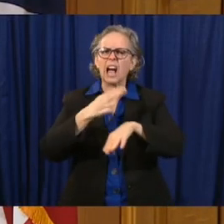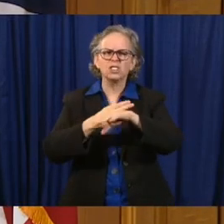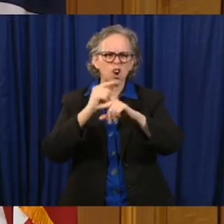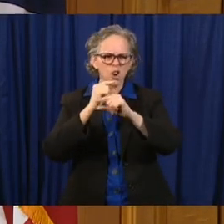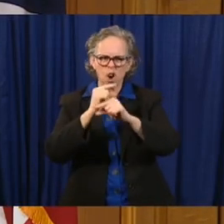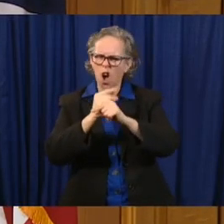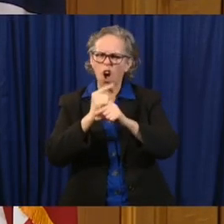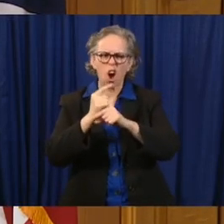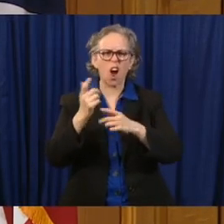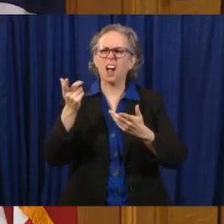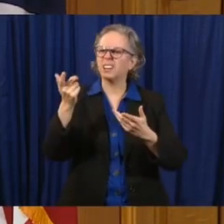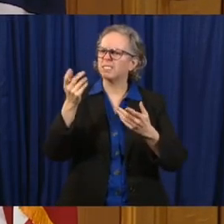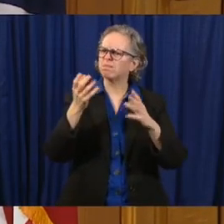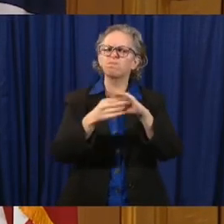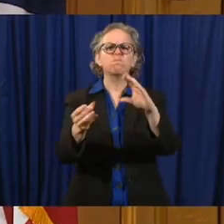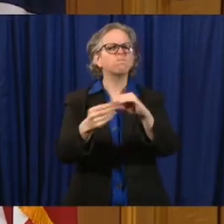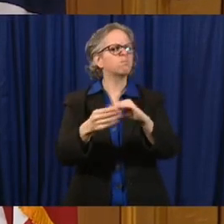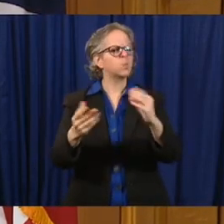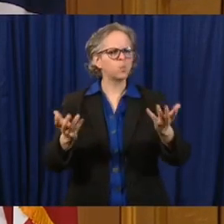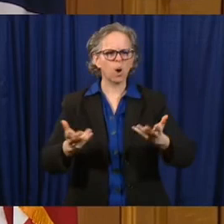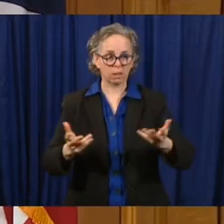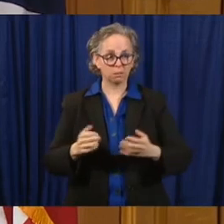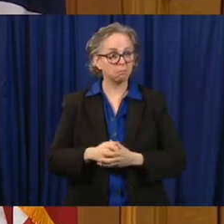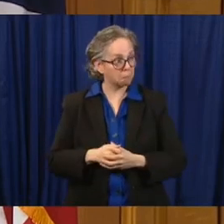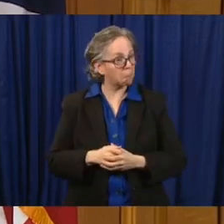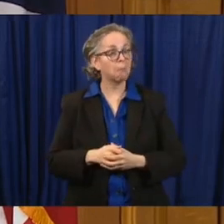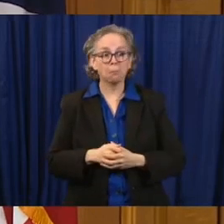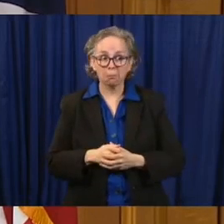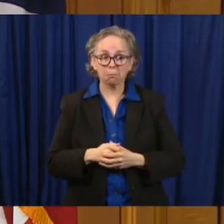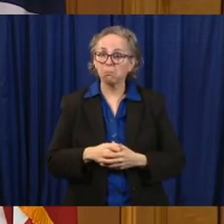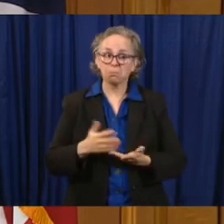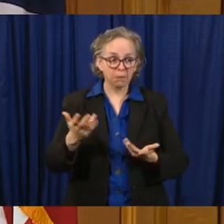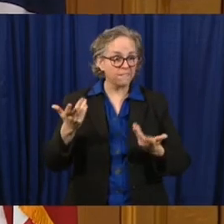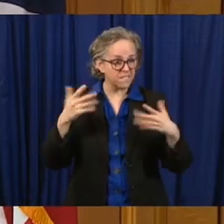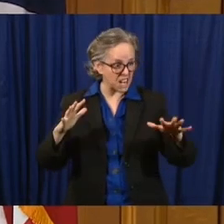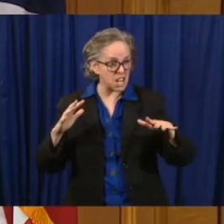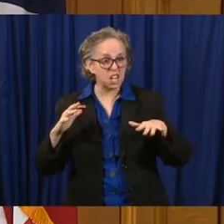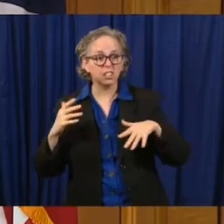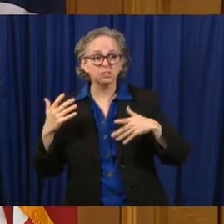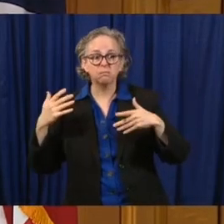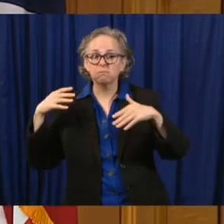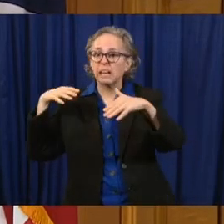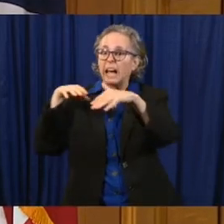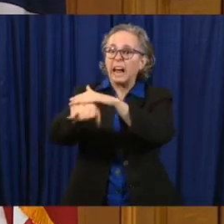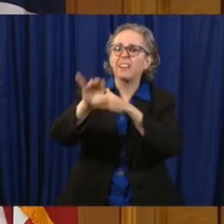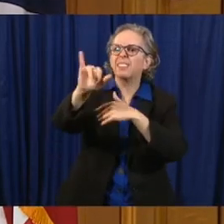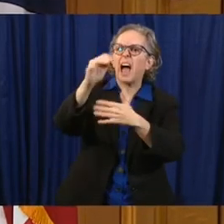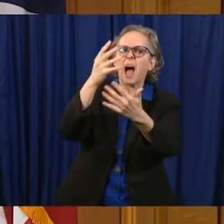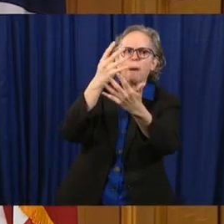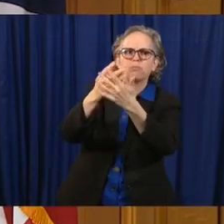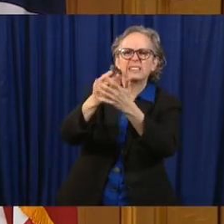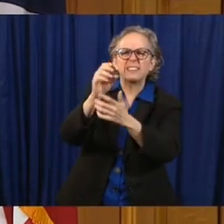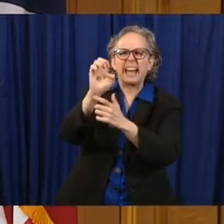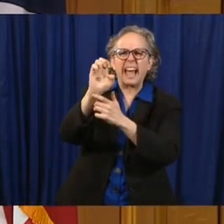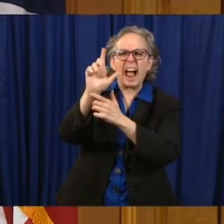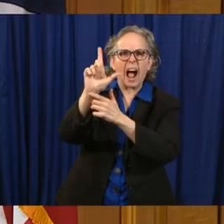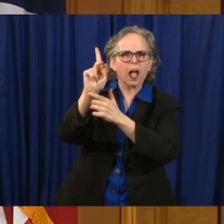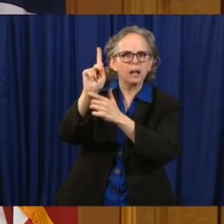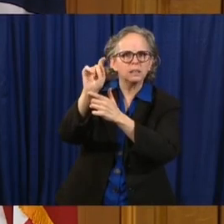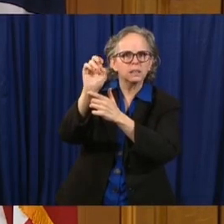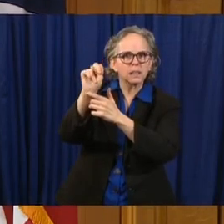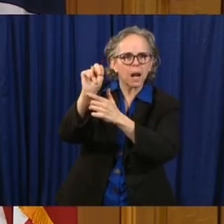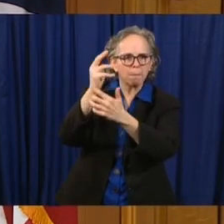still at the federal facility in Acton in the eastern part of the state of Ohio.